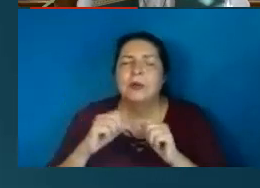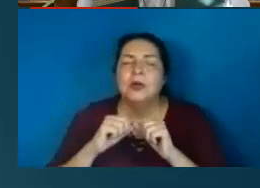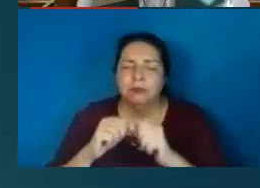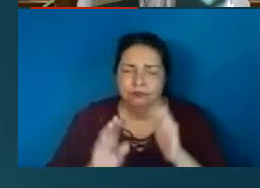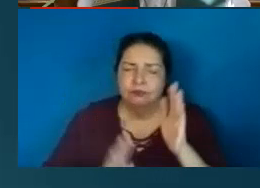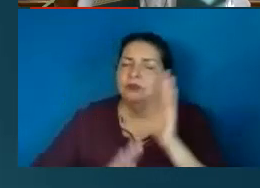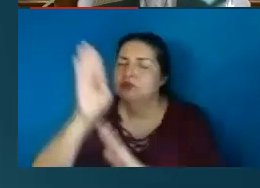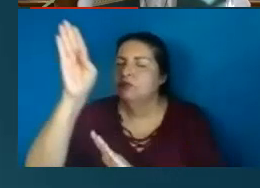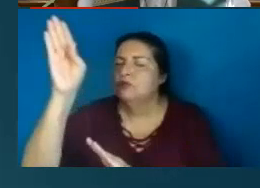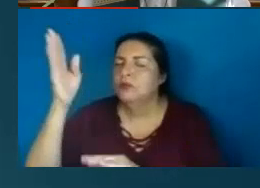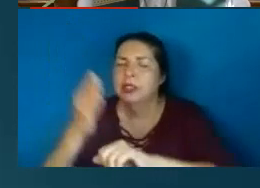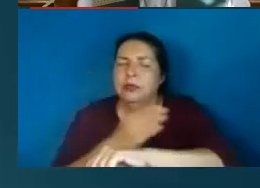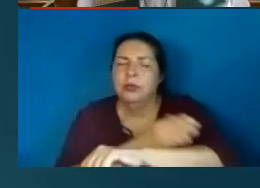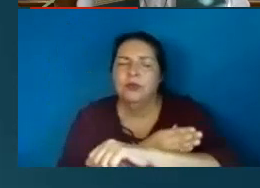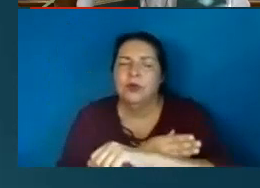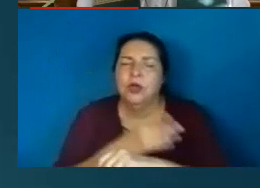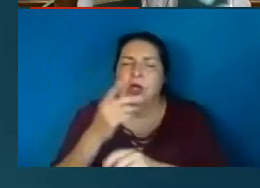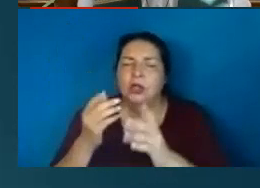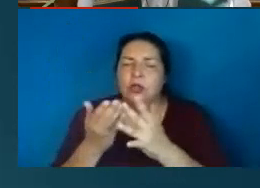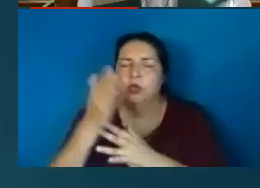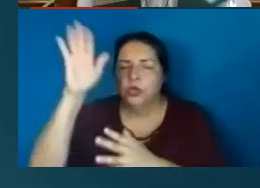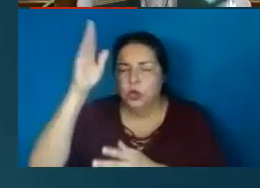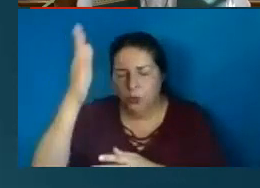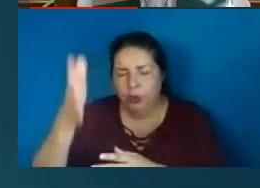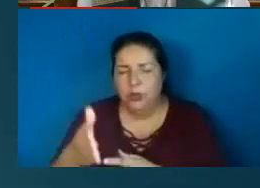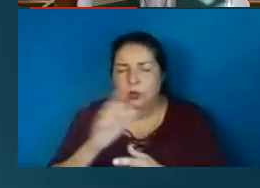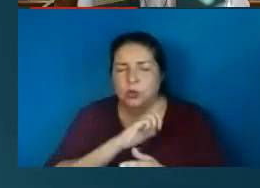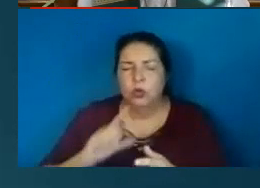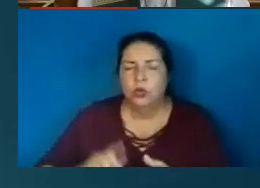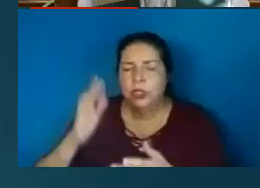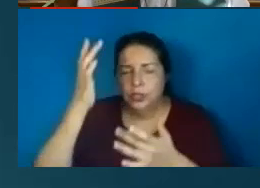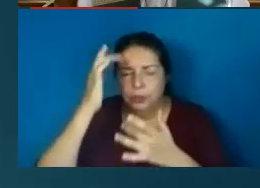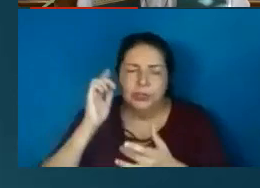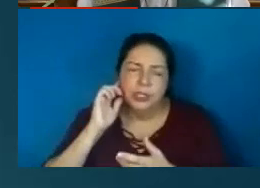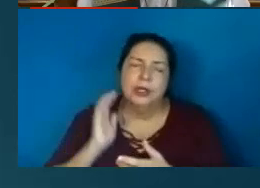and prosper according to your will. Lord, in your mercy.